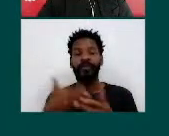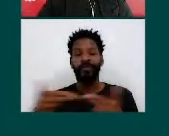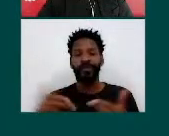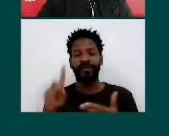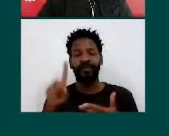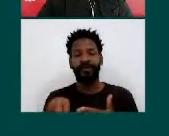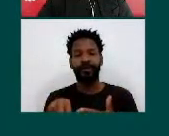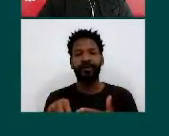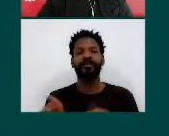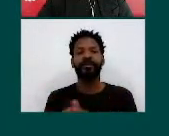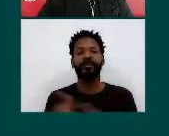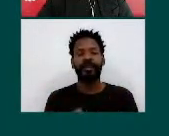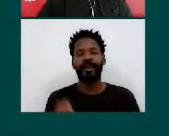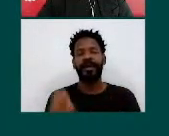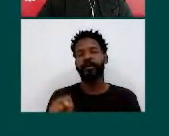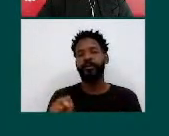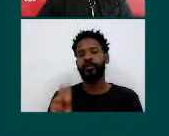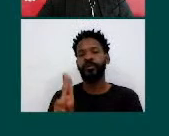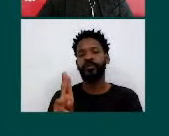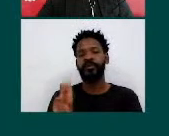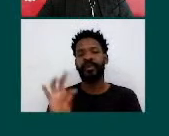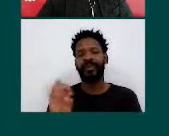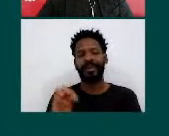we have the